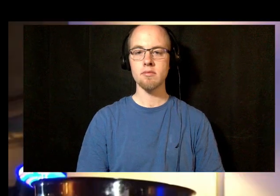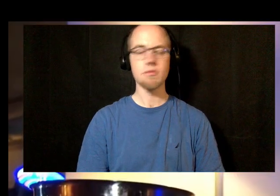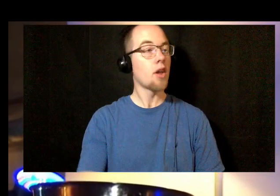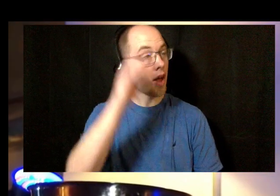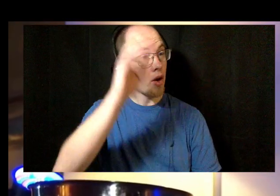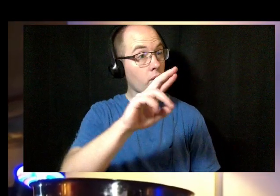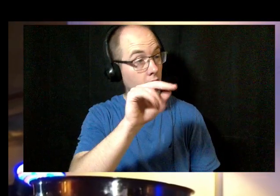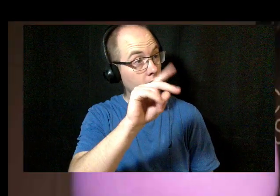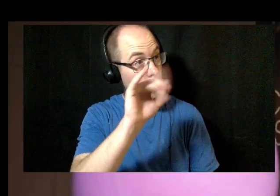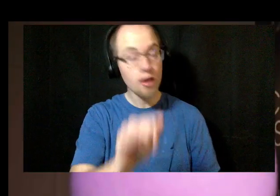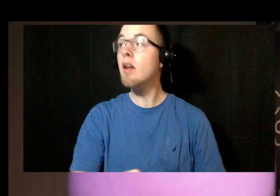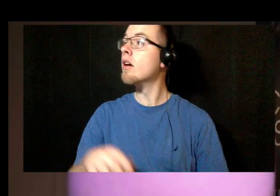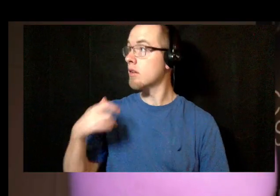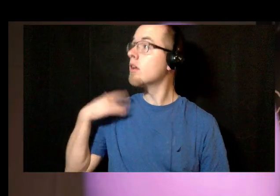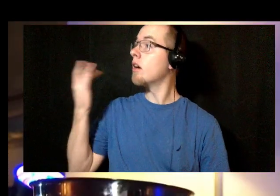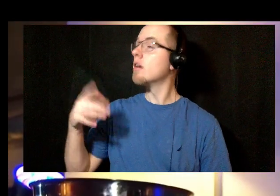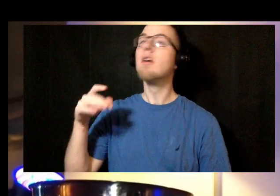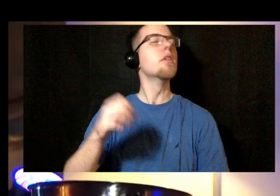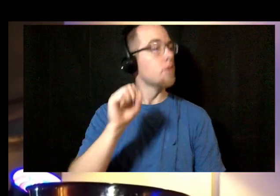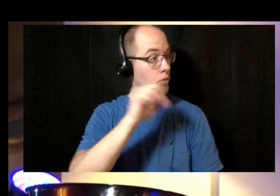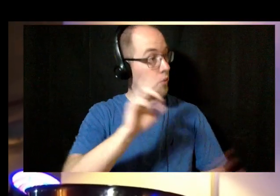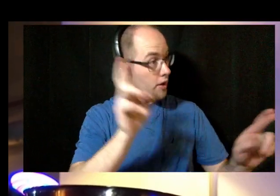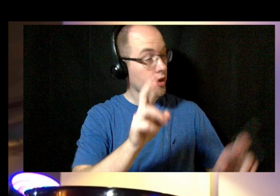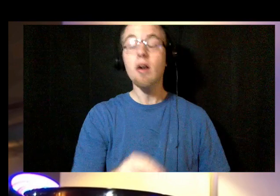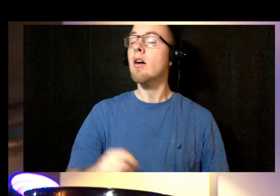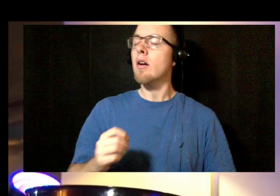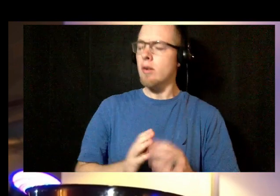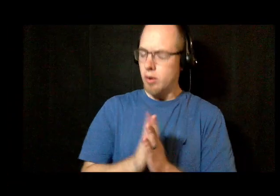Hey, Randy. Yeah, mate. Ready to do this?